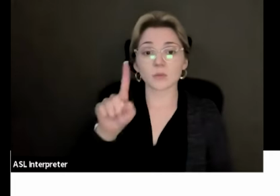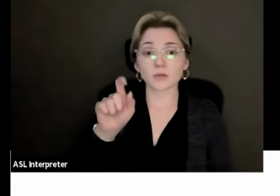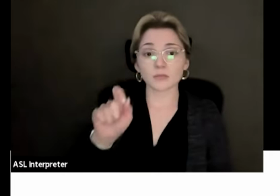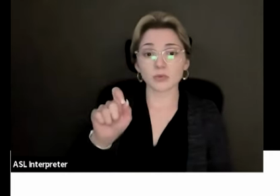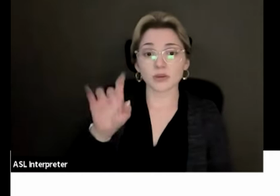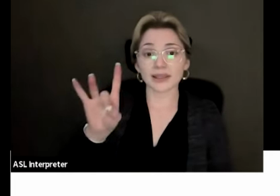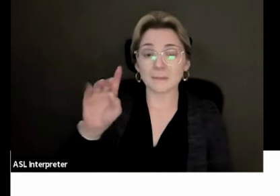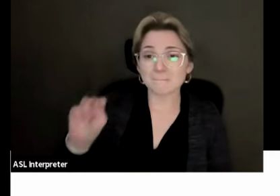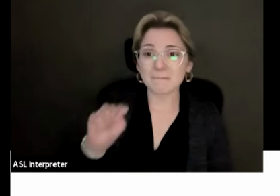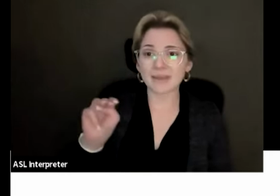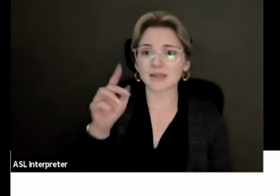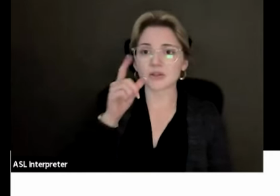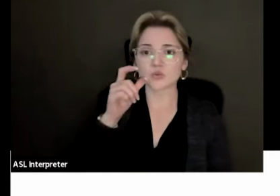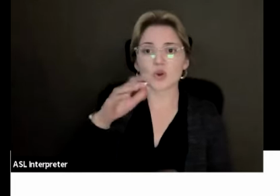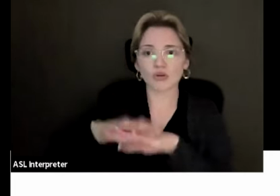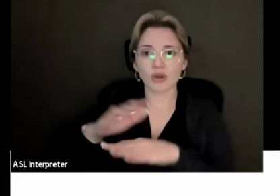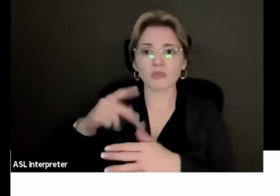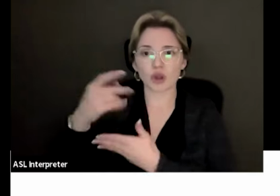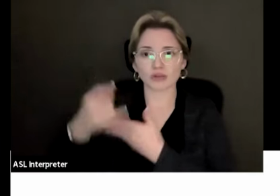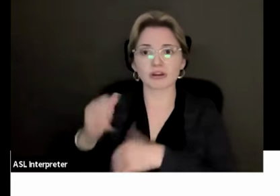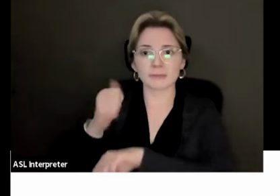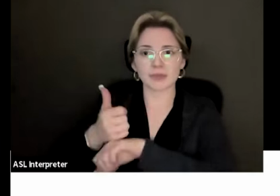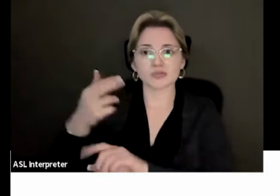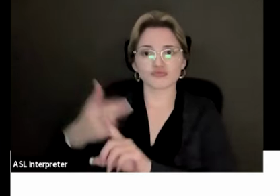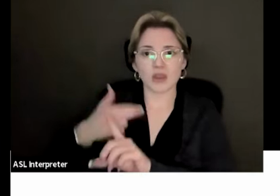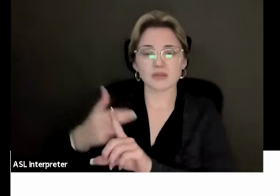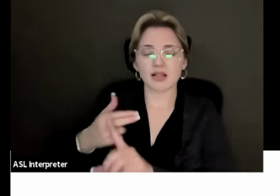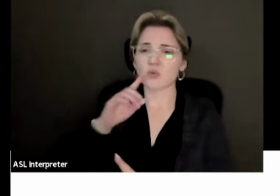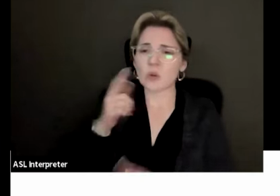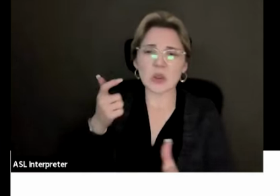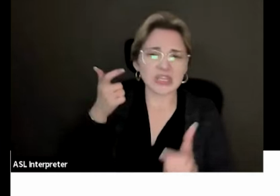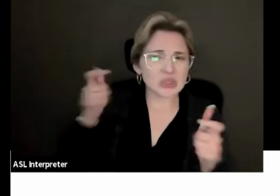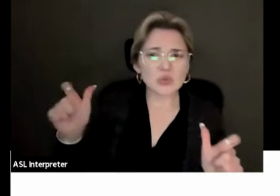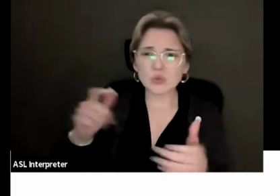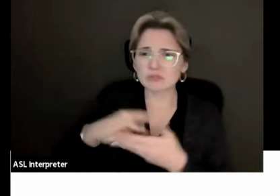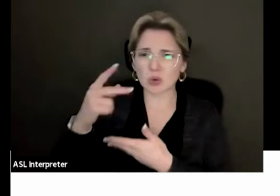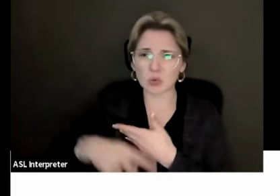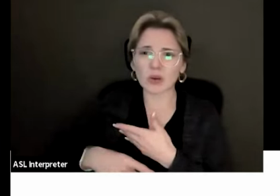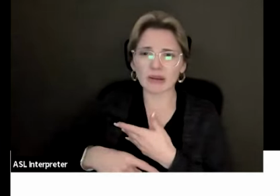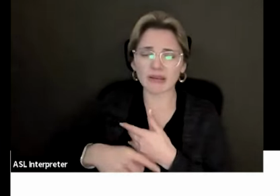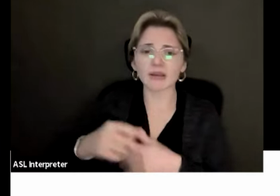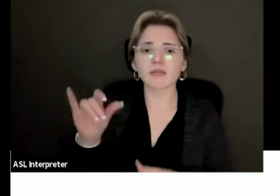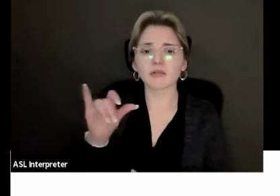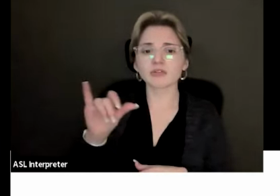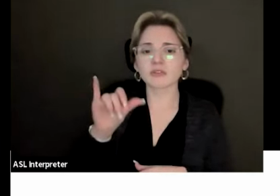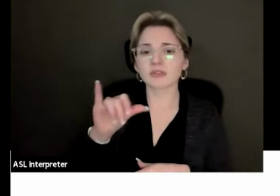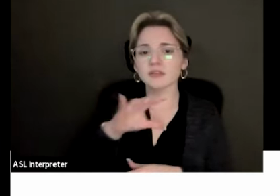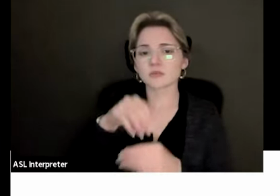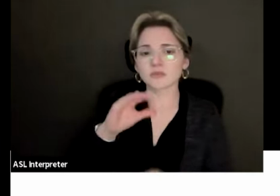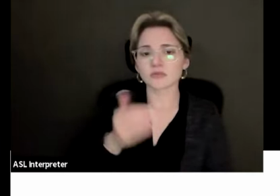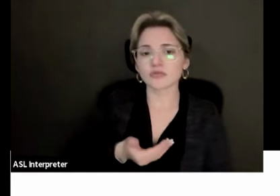rental assistance, so it's still a huge program, and a number of those are also in our Section 202 and